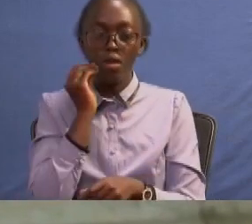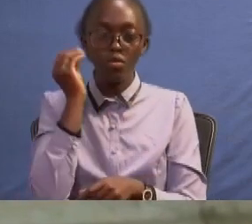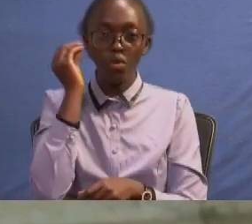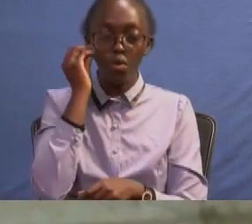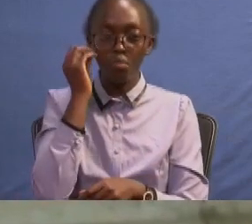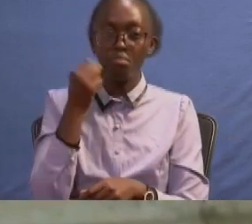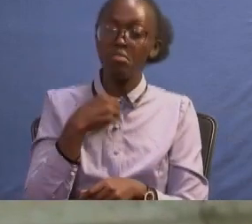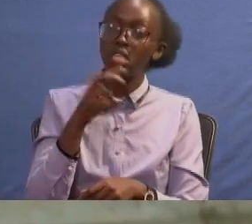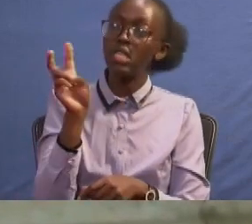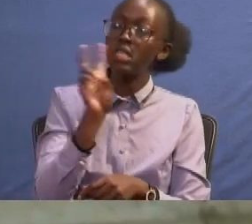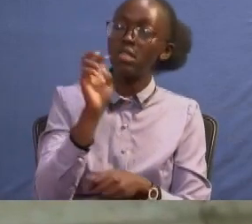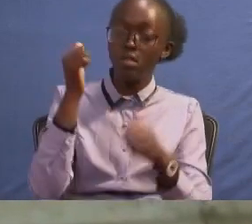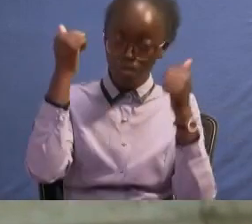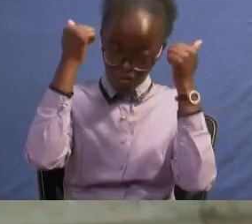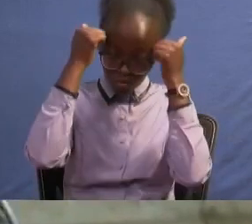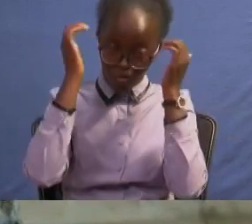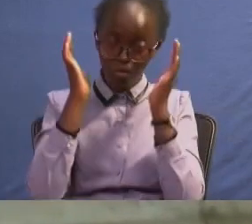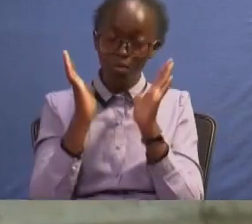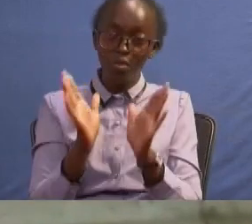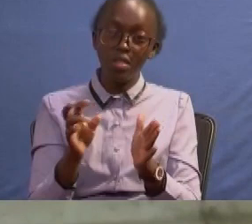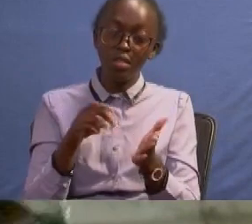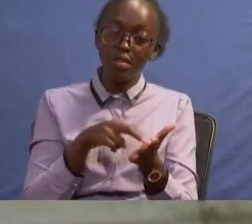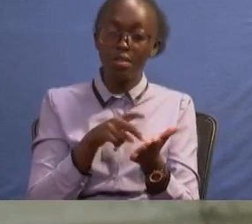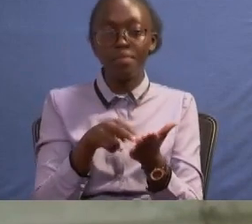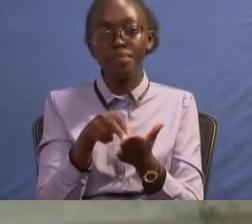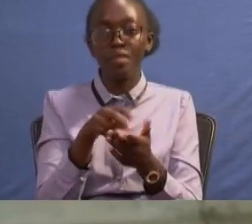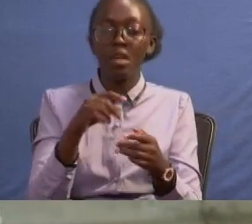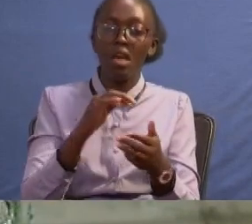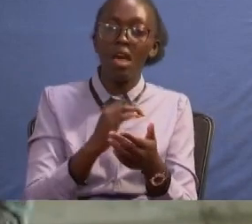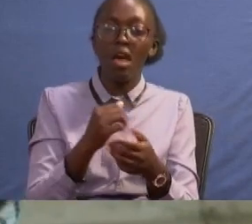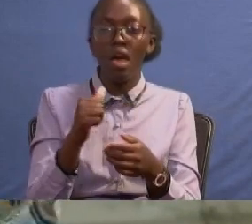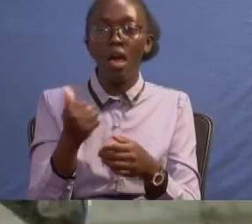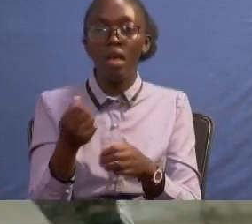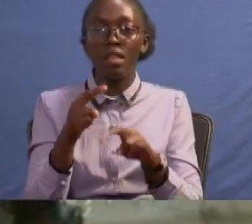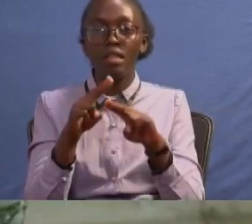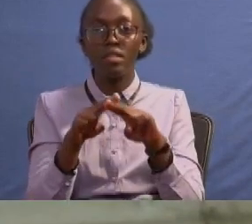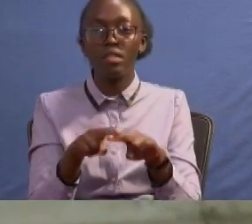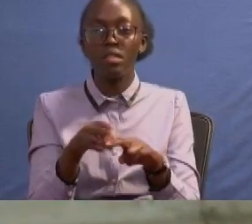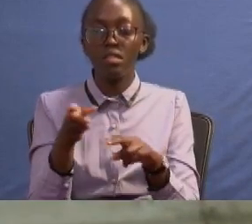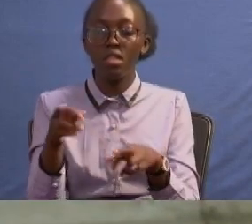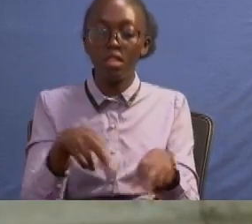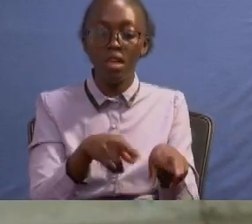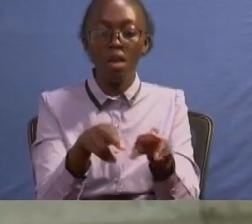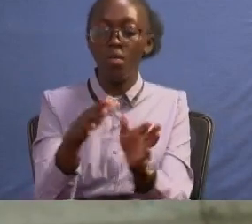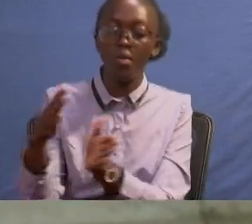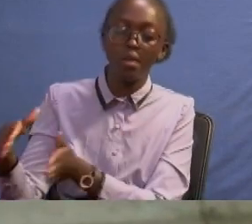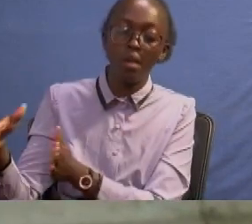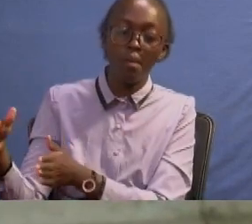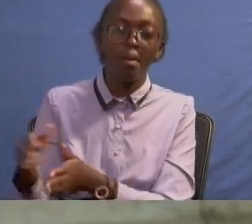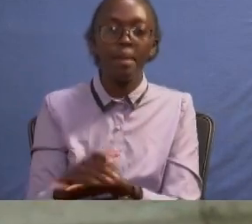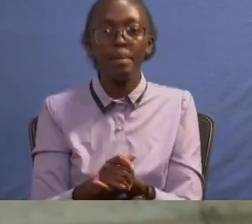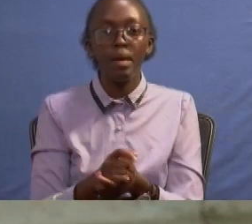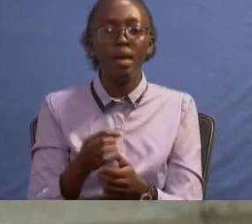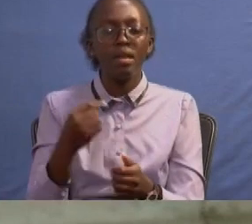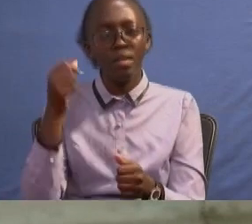the students all around, meeting around, some sitting on the along the road, it